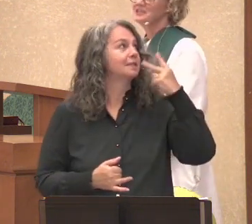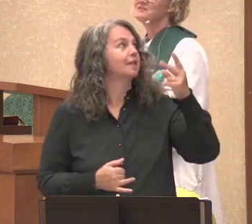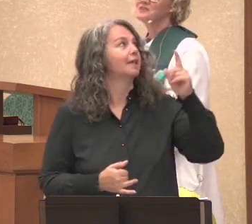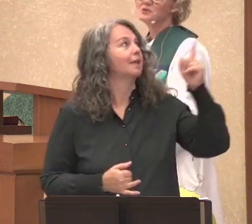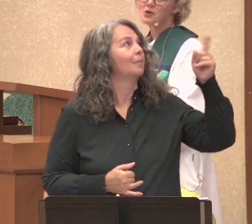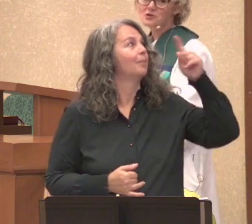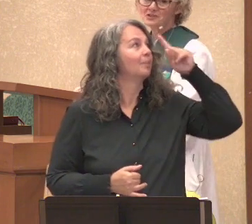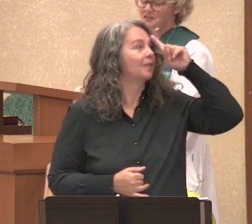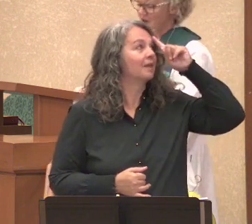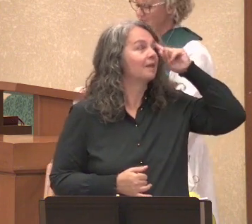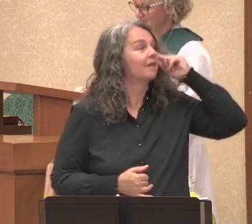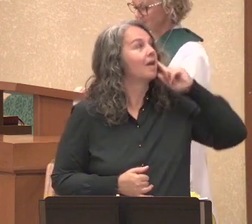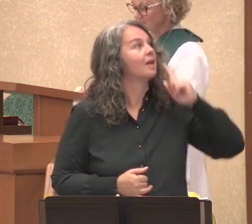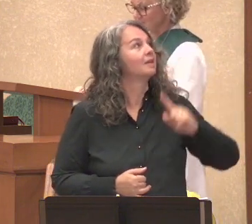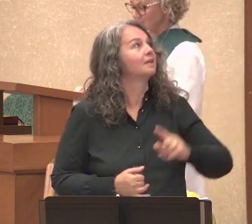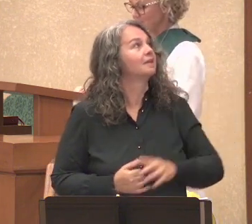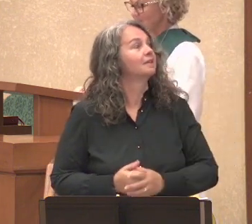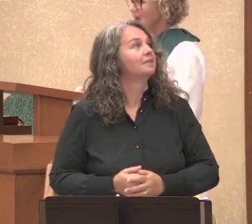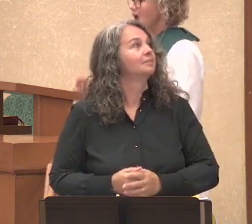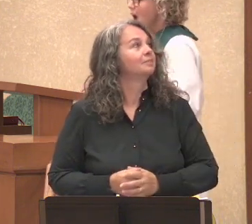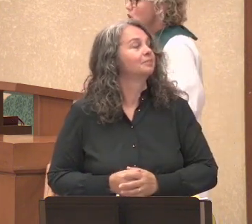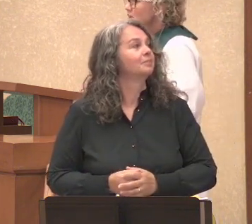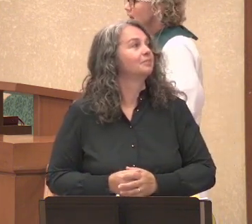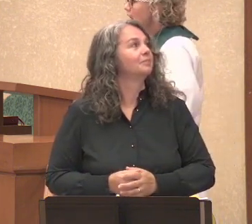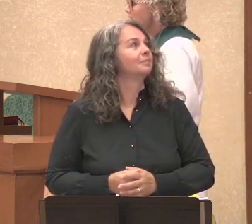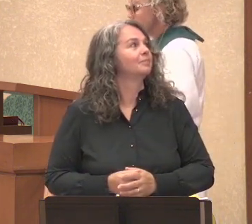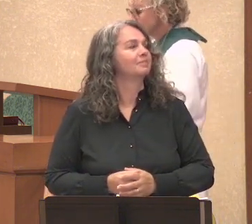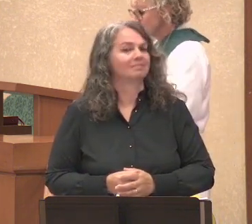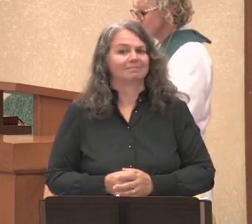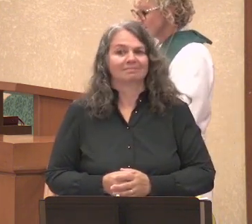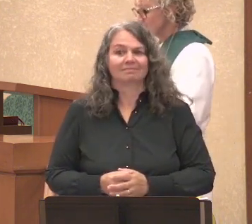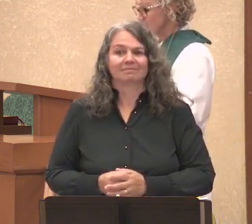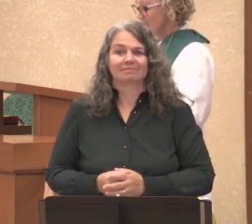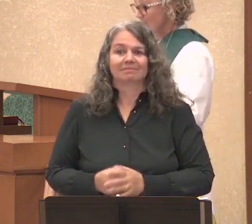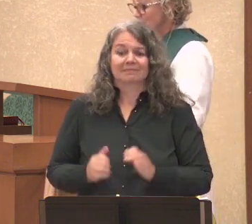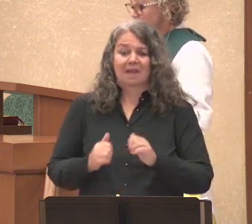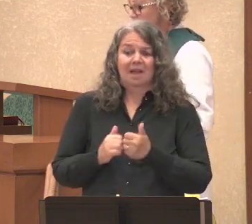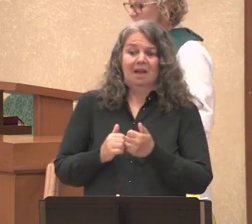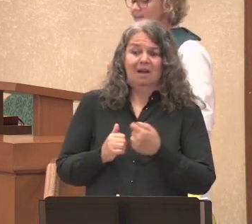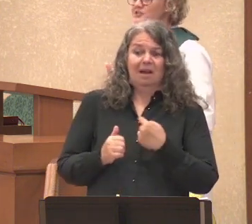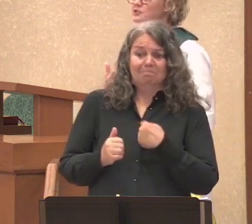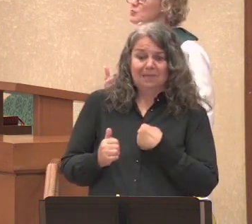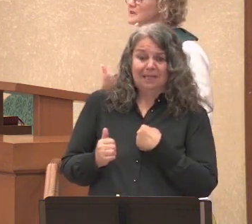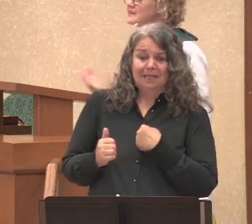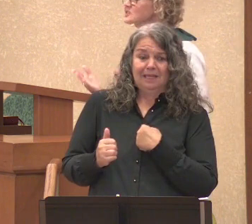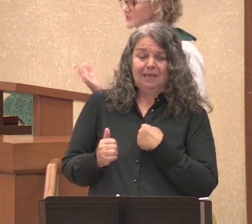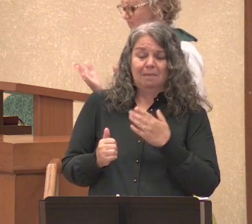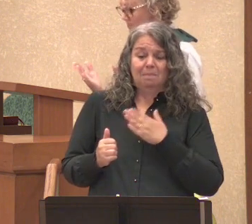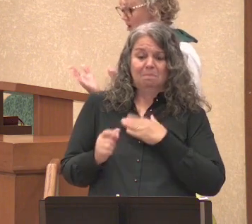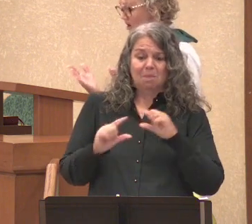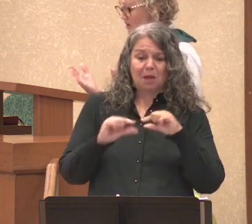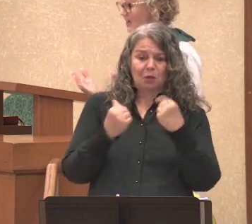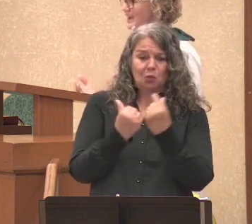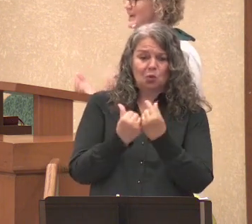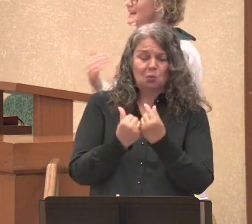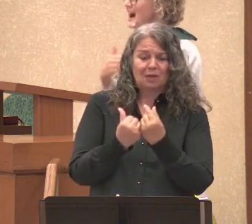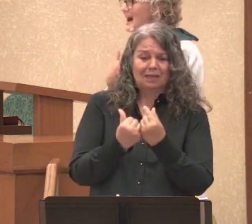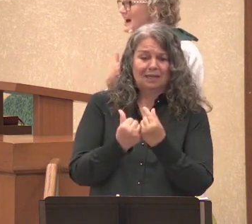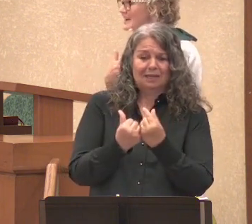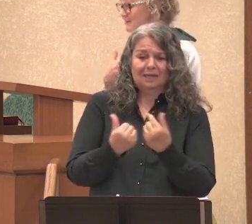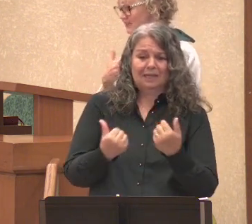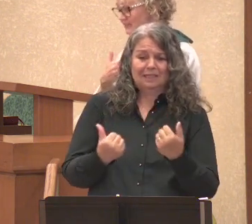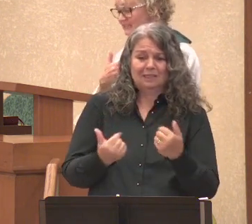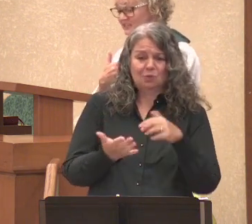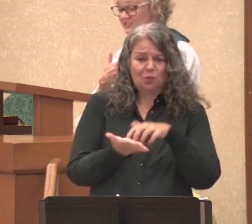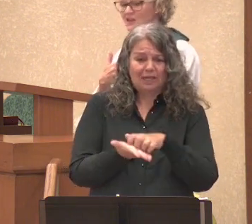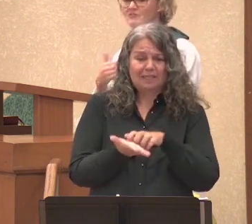Gideon's inferiority complex. How can I do this? My clan is the weakest of them all, and